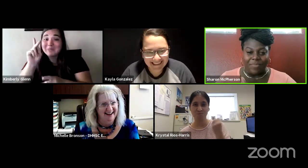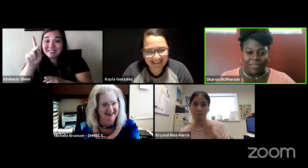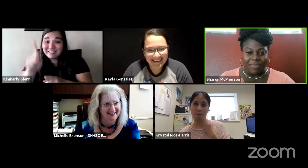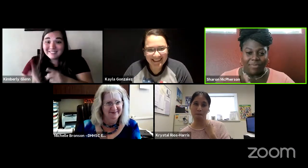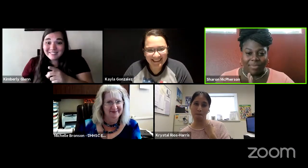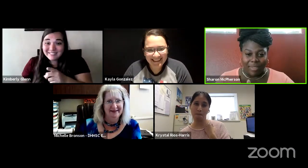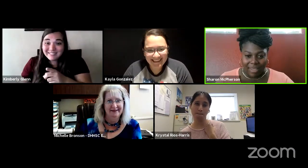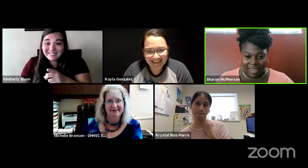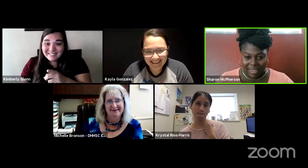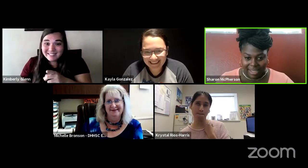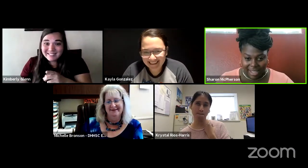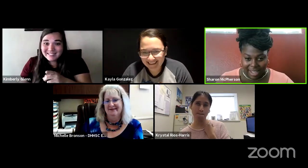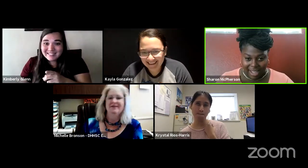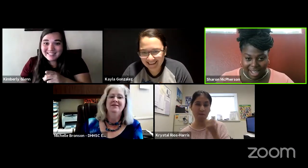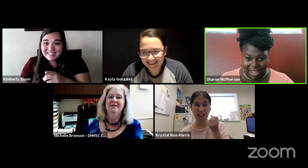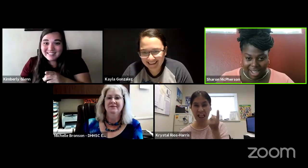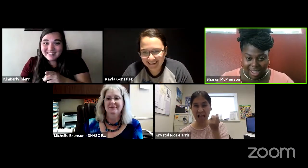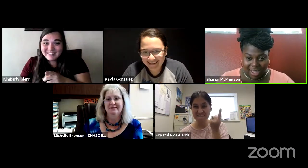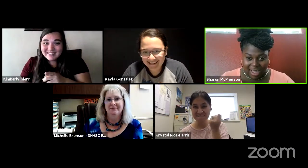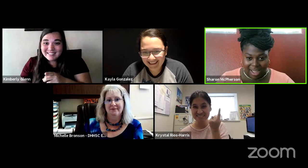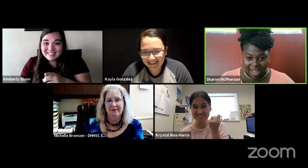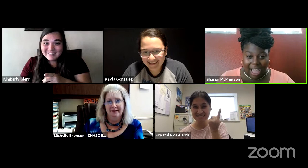17.